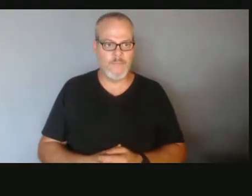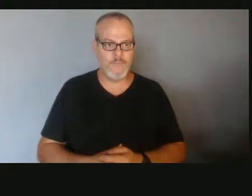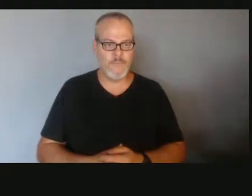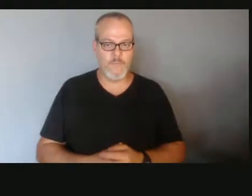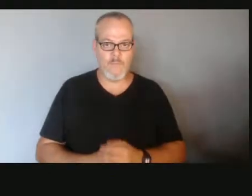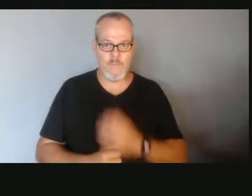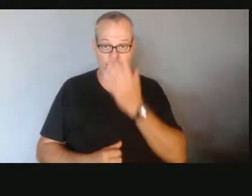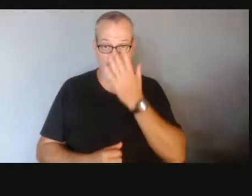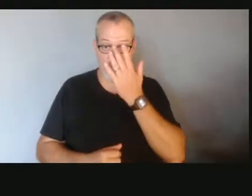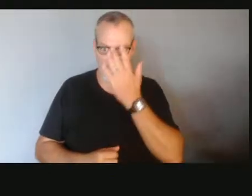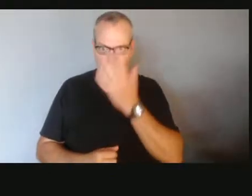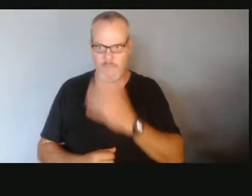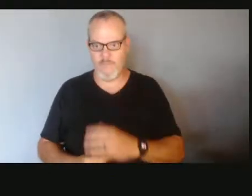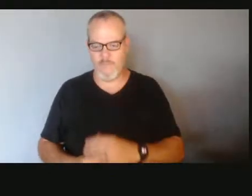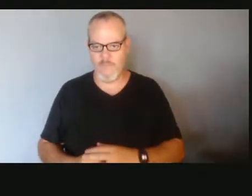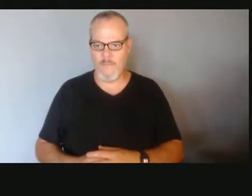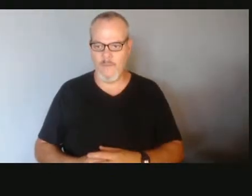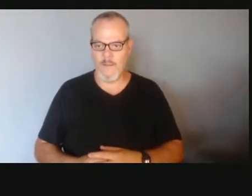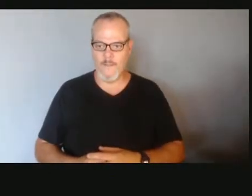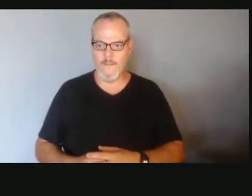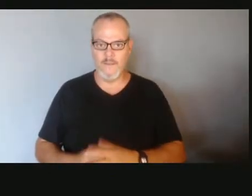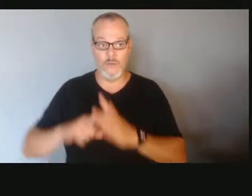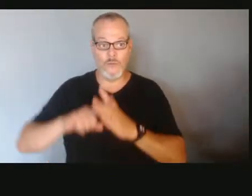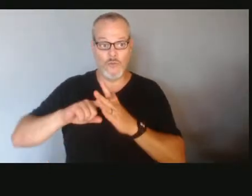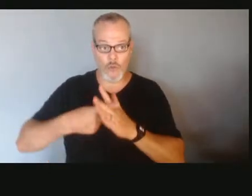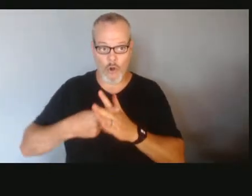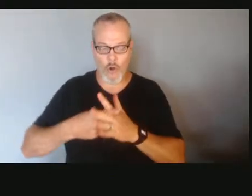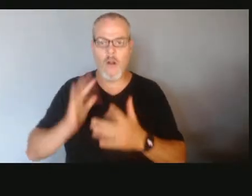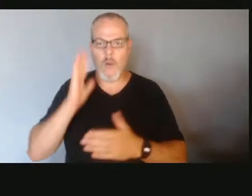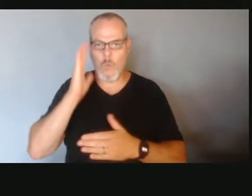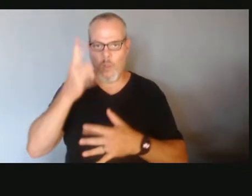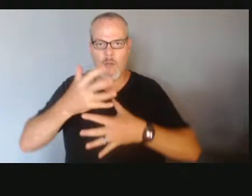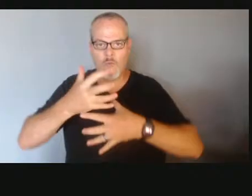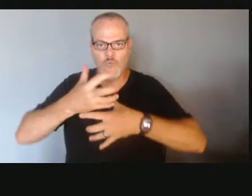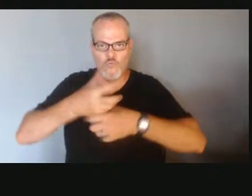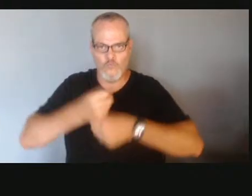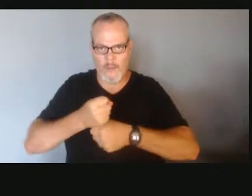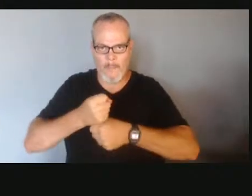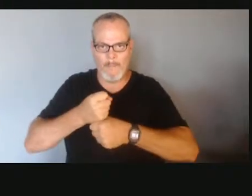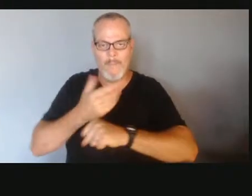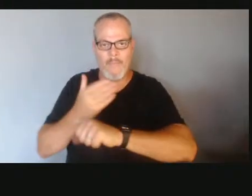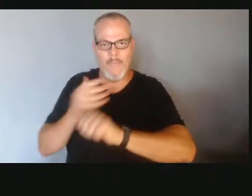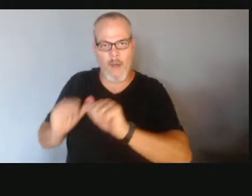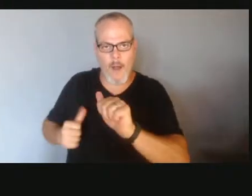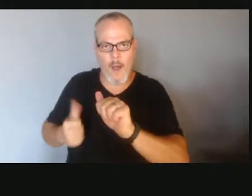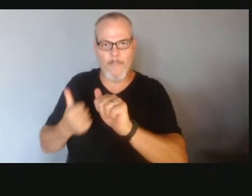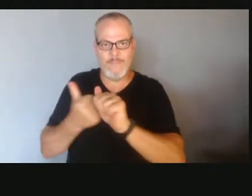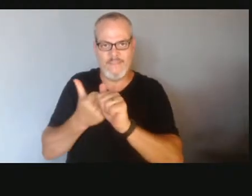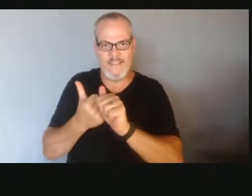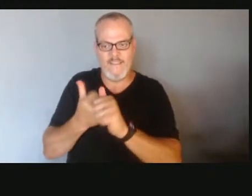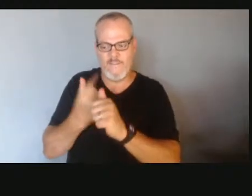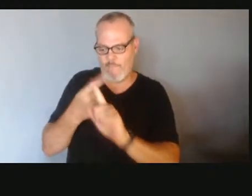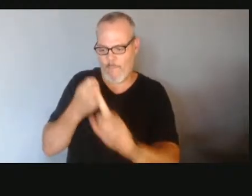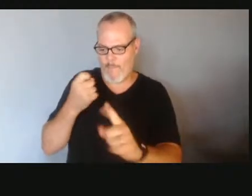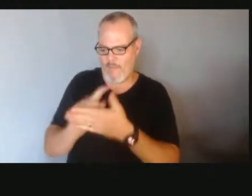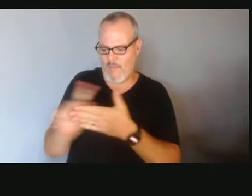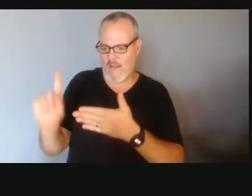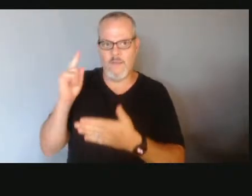start, I'll recap the USGS update that followed episode 30. This is from last week on